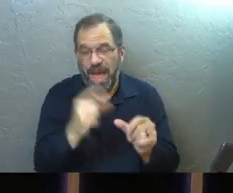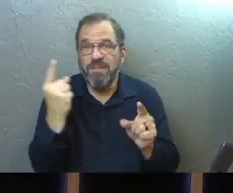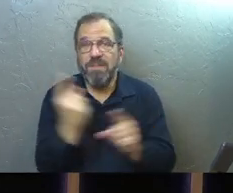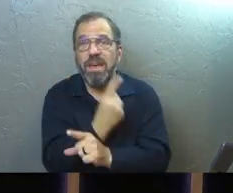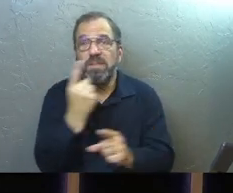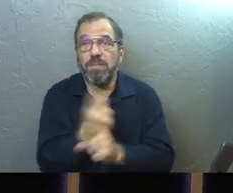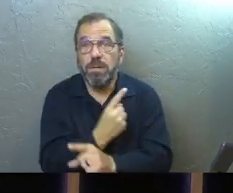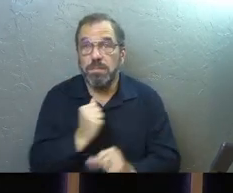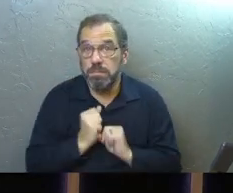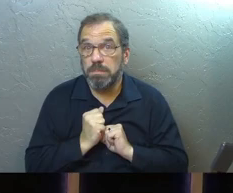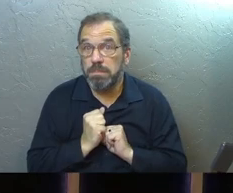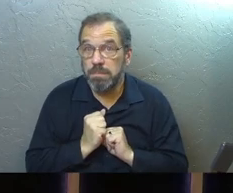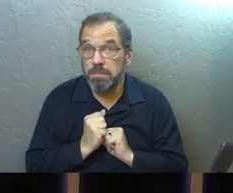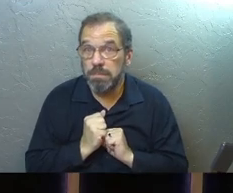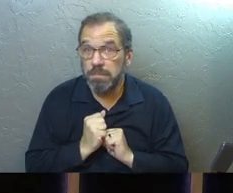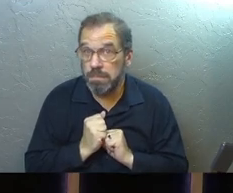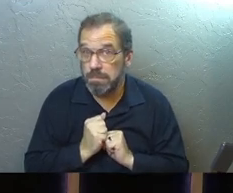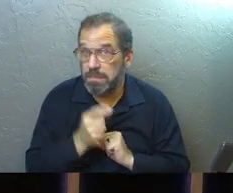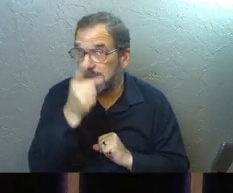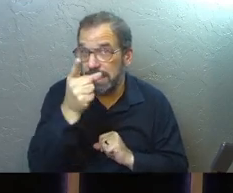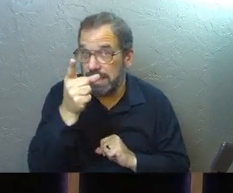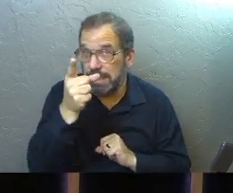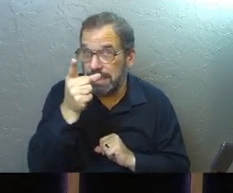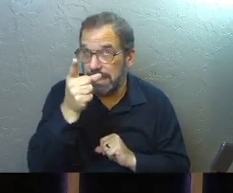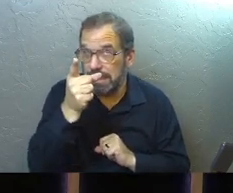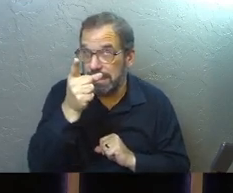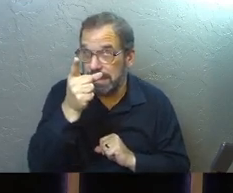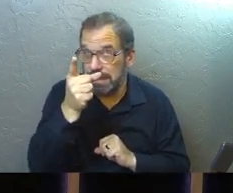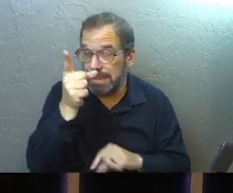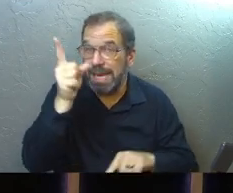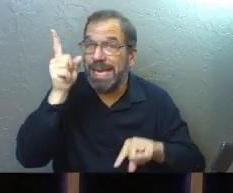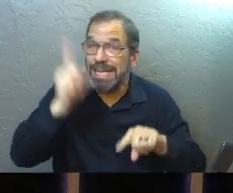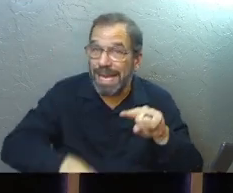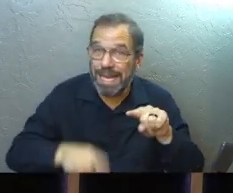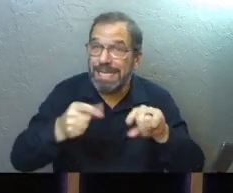faithful. Right. He cannot deny himself.